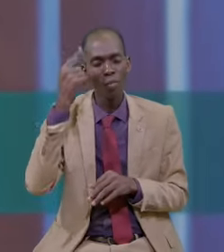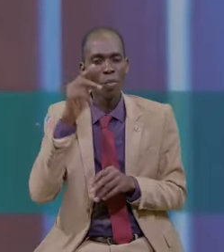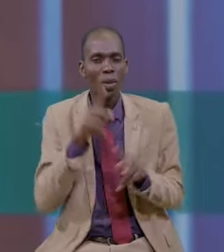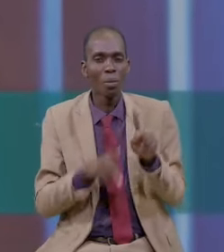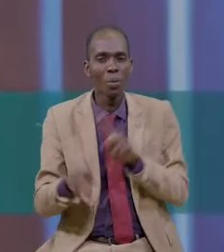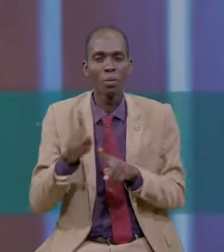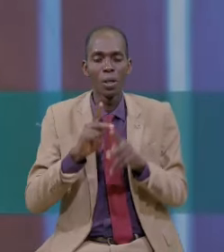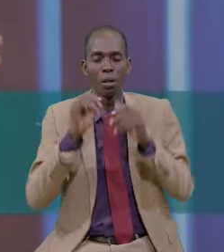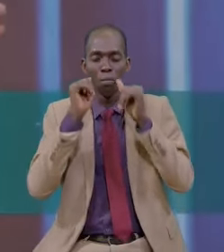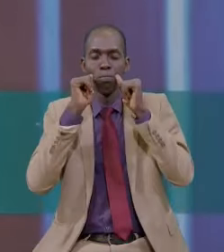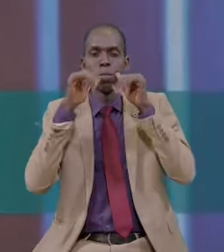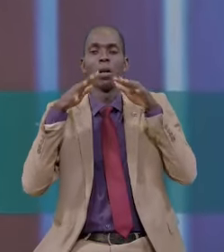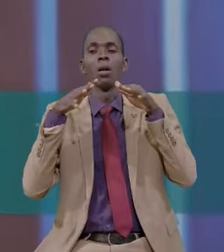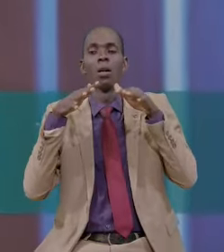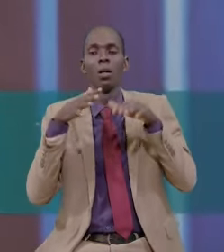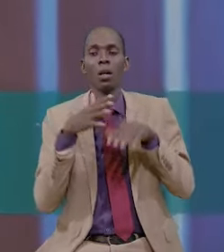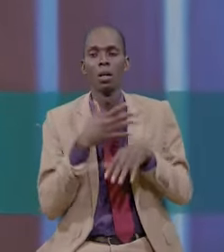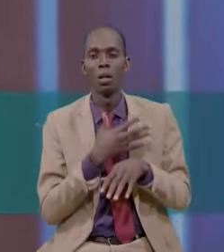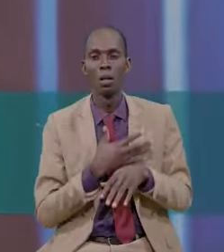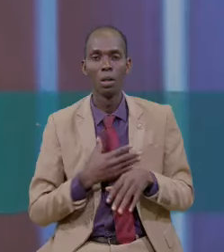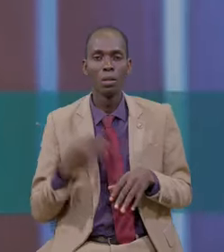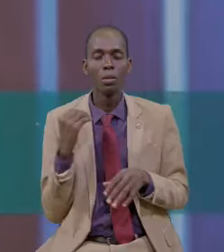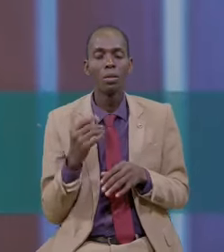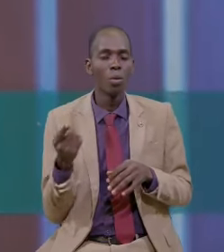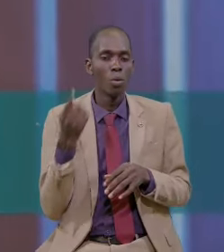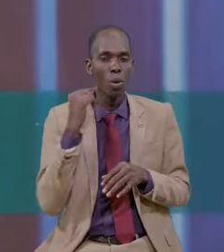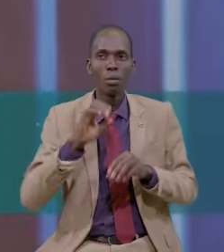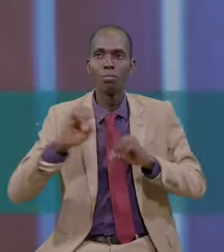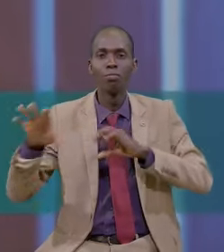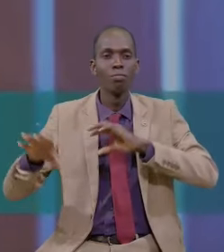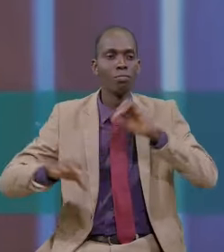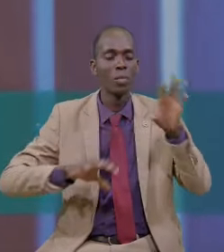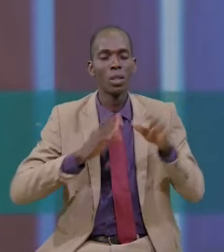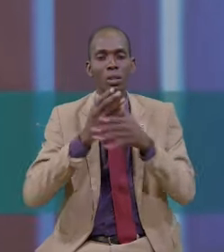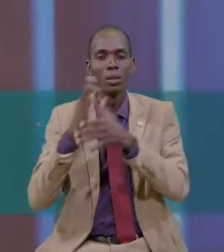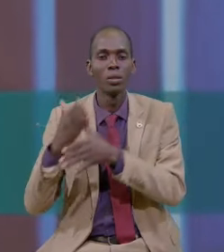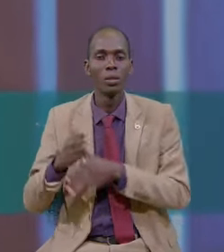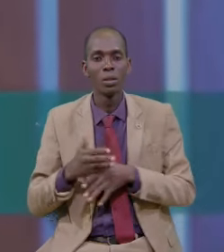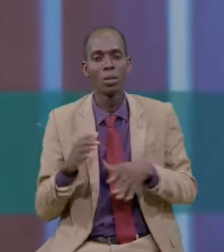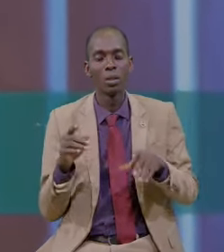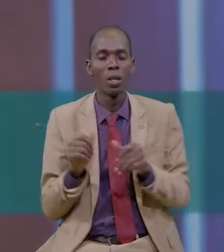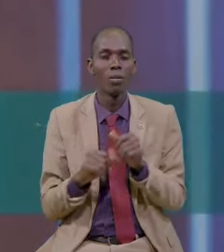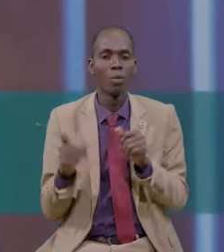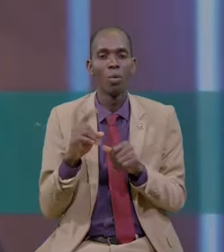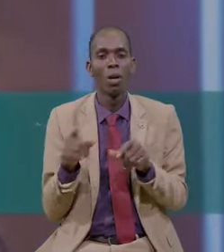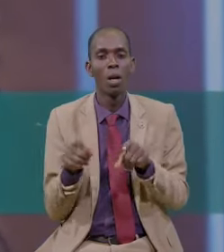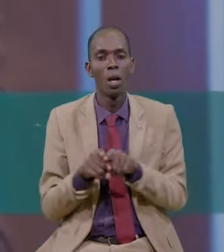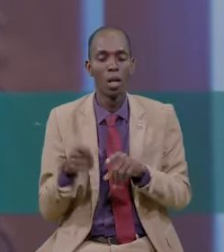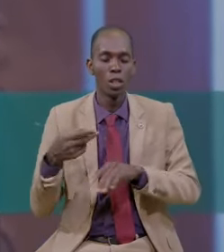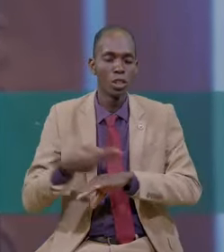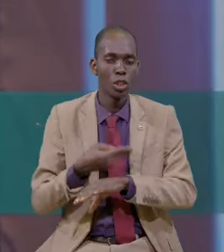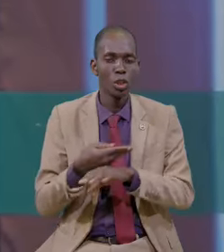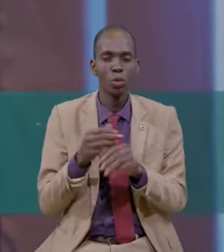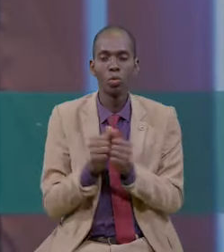and they were scattered abroad as sheep having no shepherd.